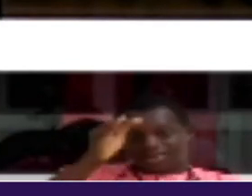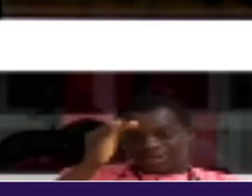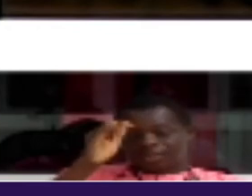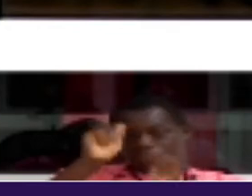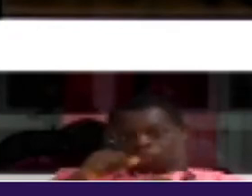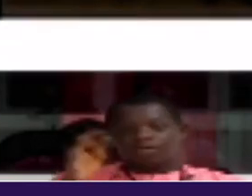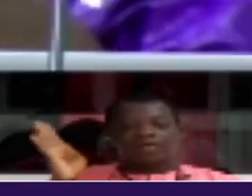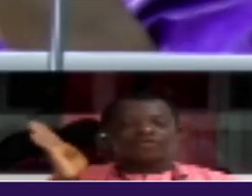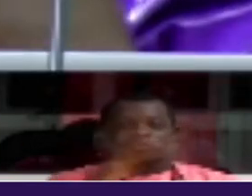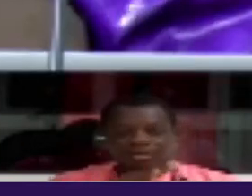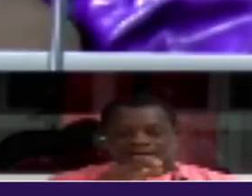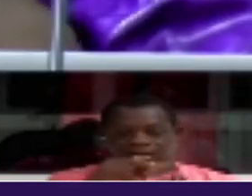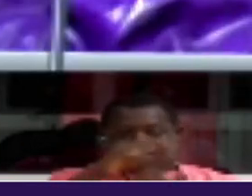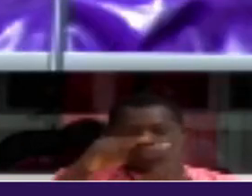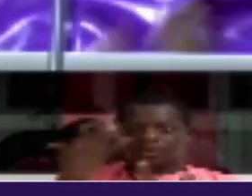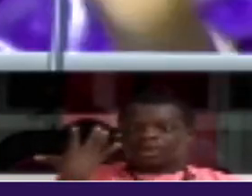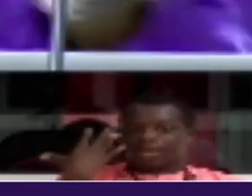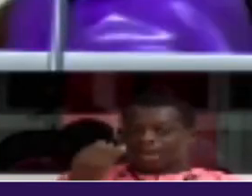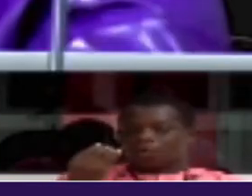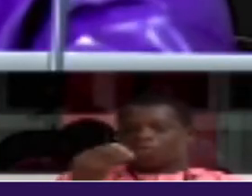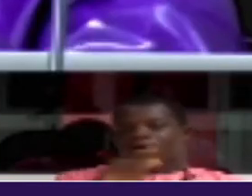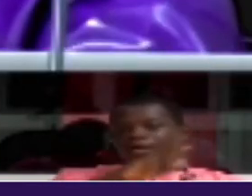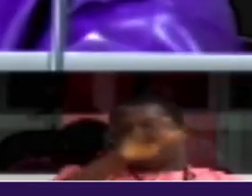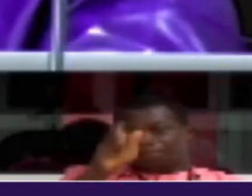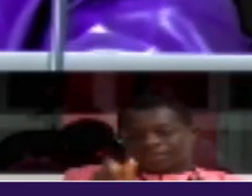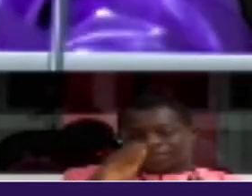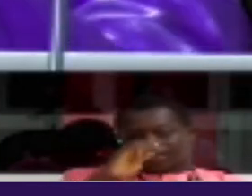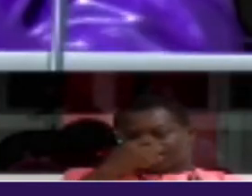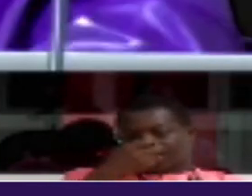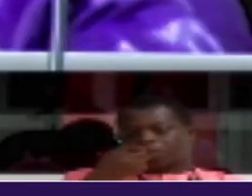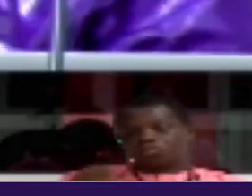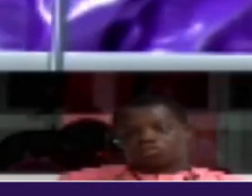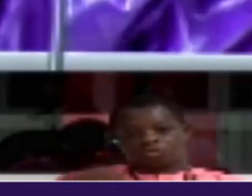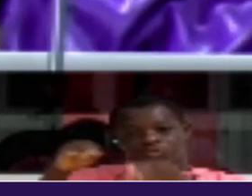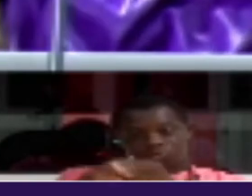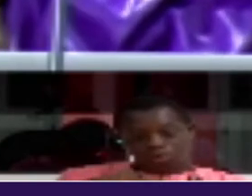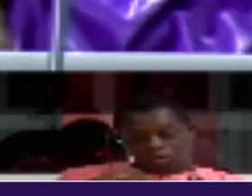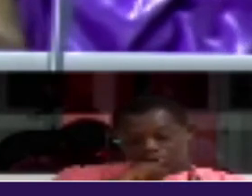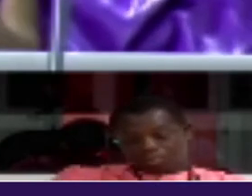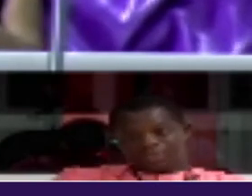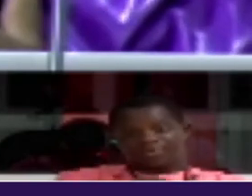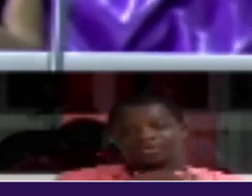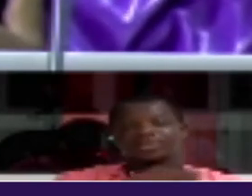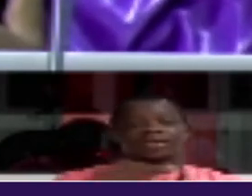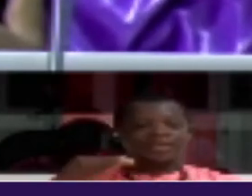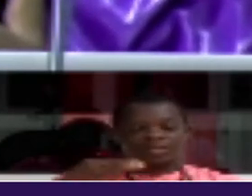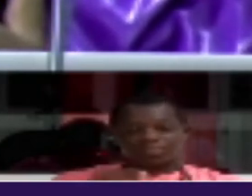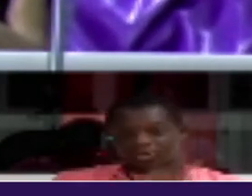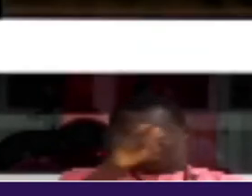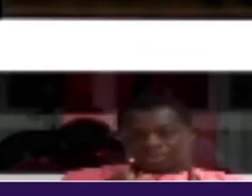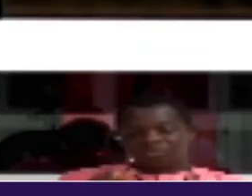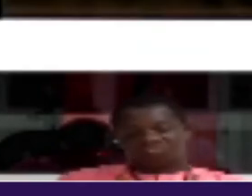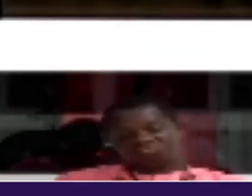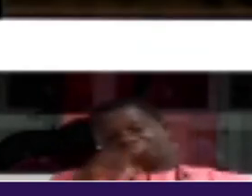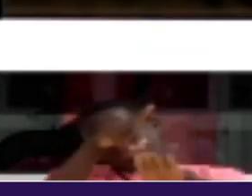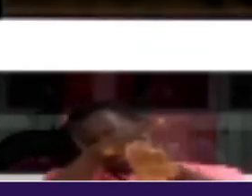the victim died just so that he can implicate himself in the killing of the victim? That is up to